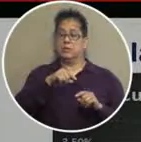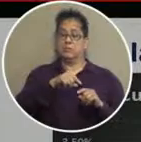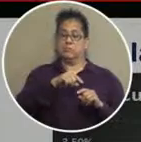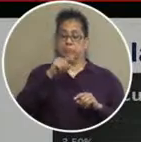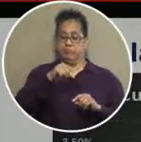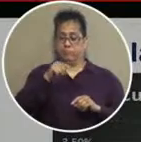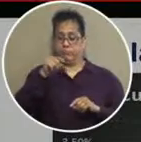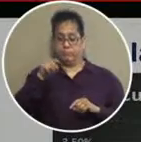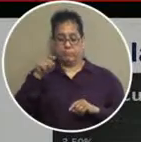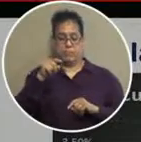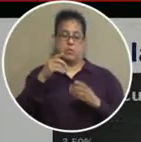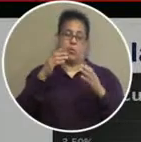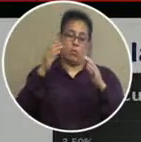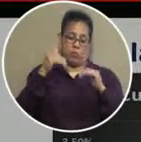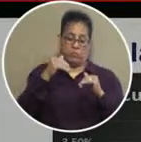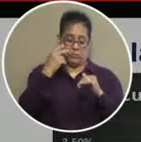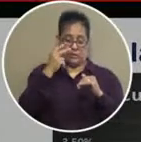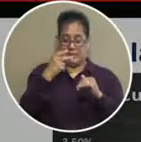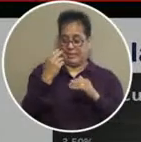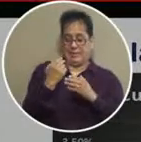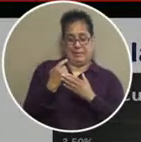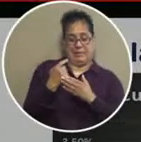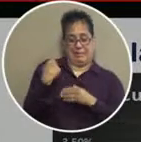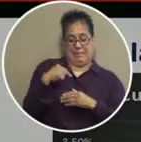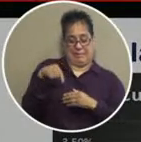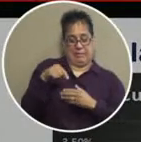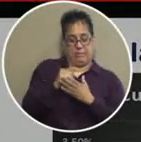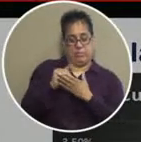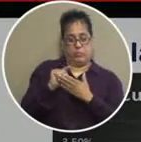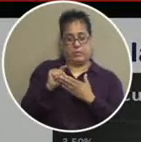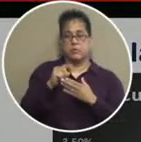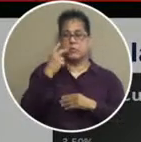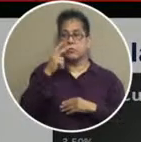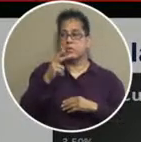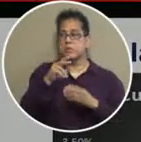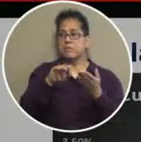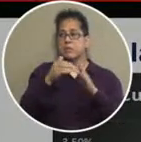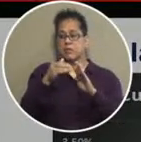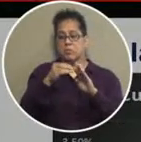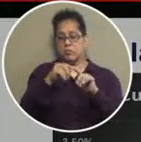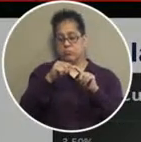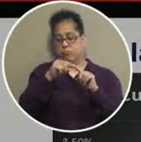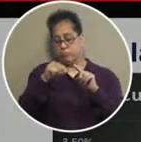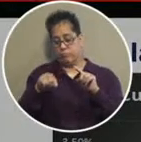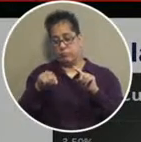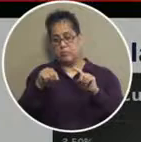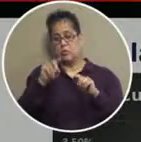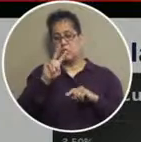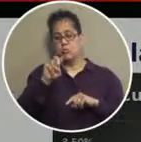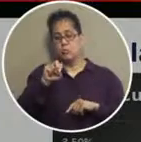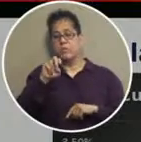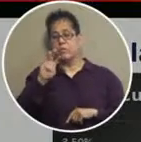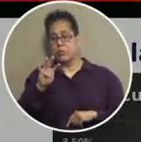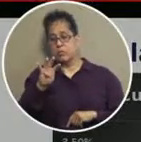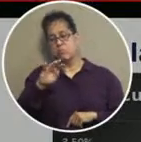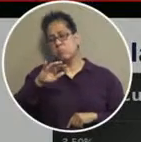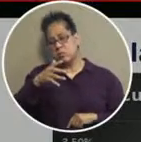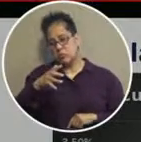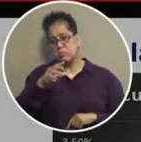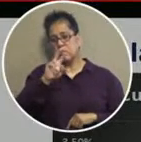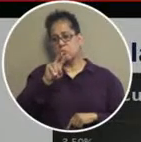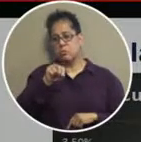we continue seeing a decrease. And this last week we saw that our case fatality rate has dropped to 2.4